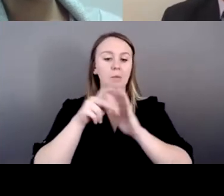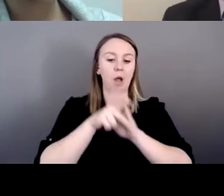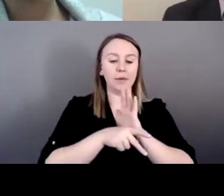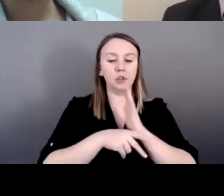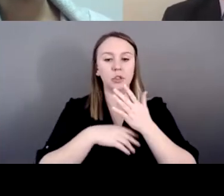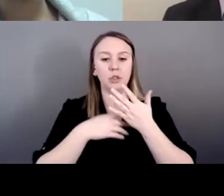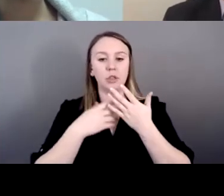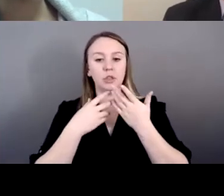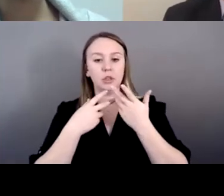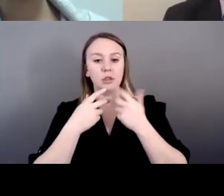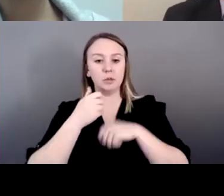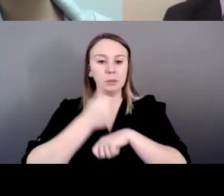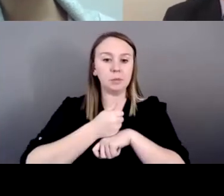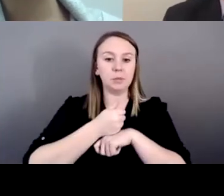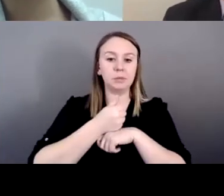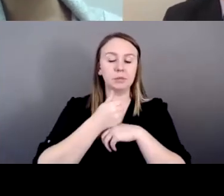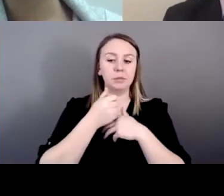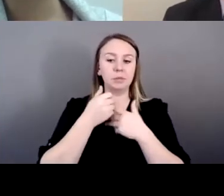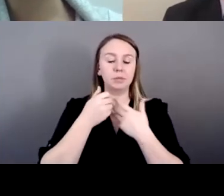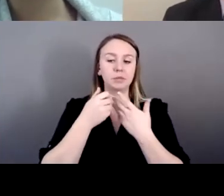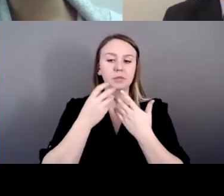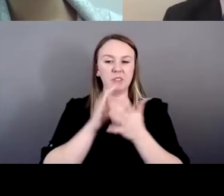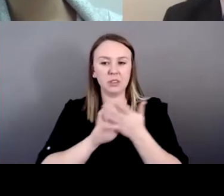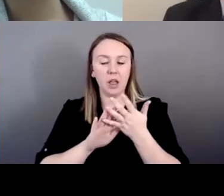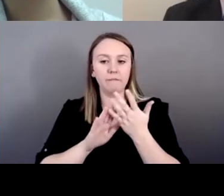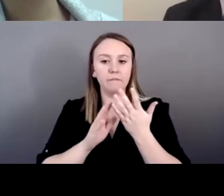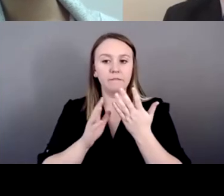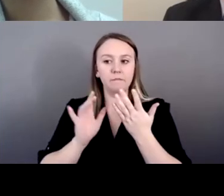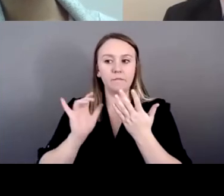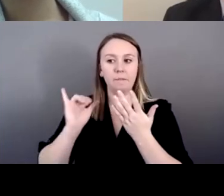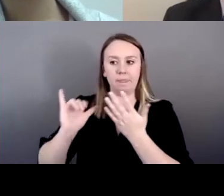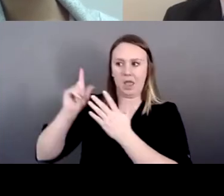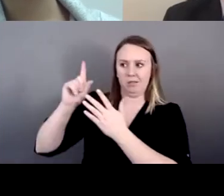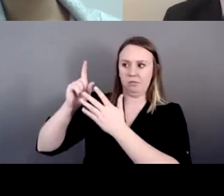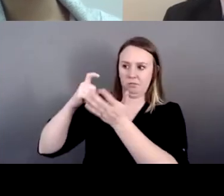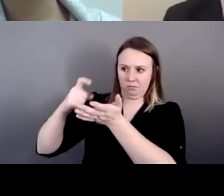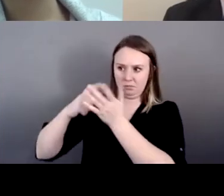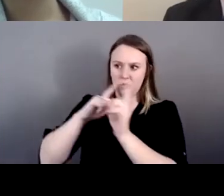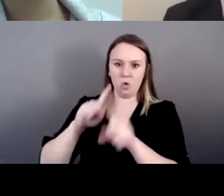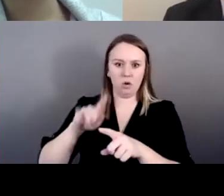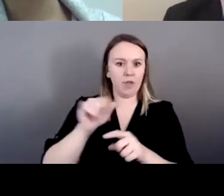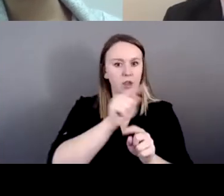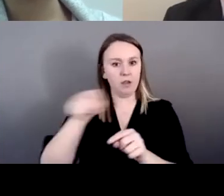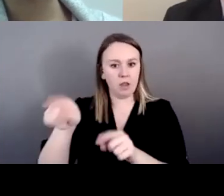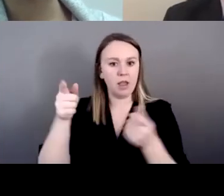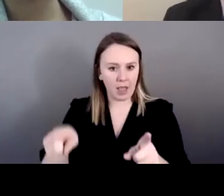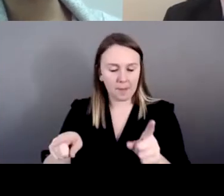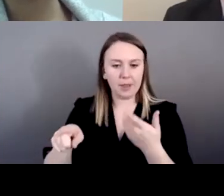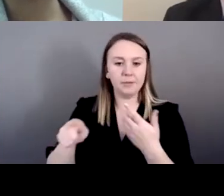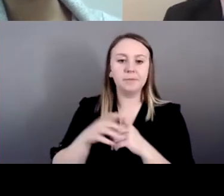thanking Chantel for mentioning policies like EQUA and our, you know, our relatives and family members. You know, my grandmother